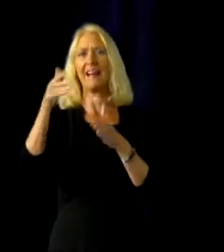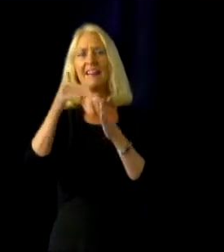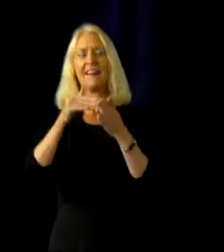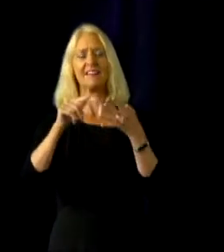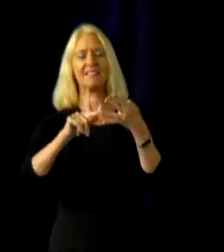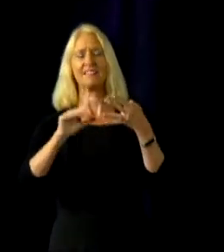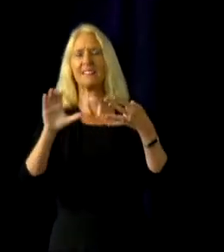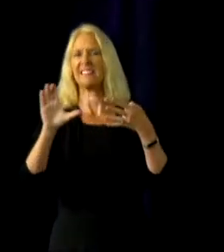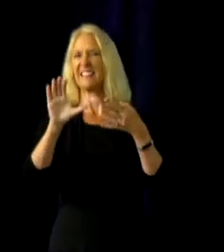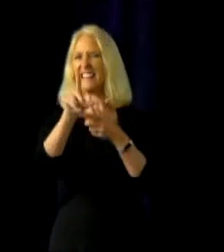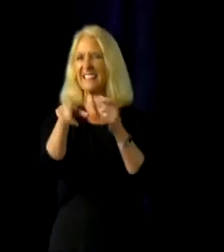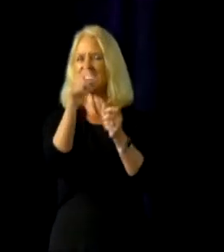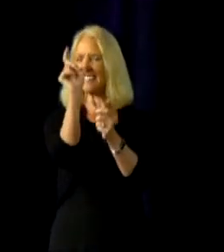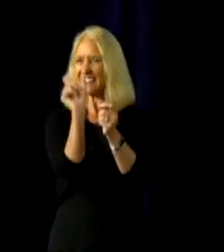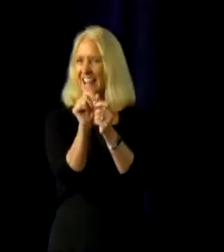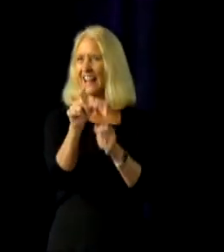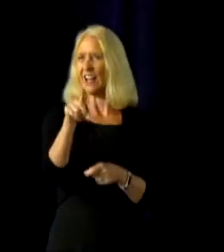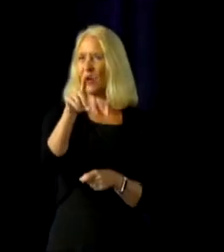C, exactly